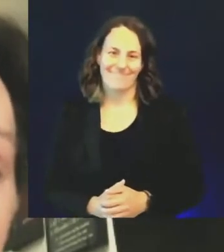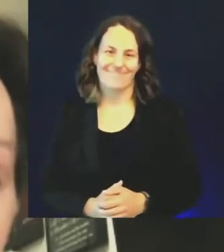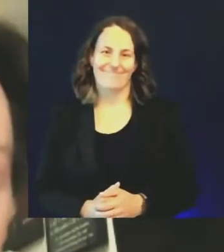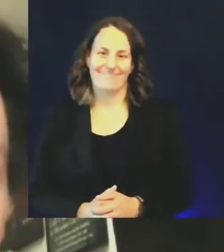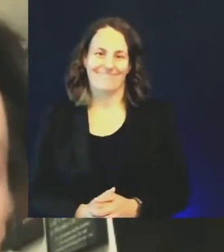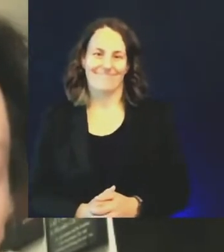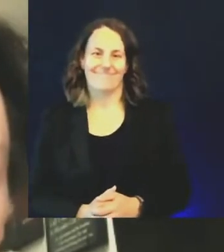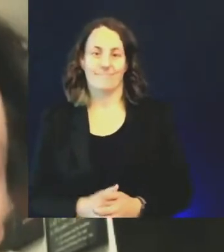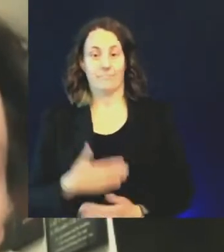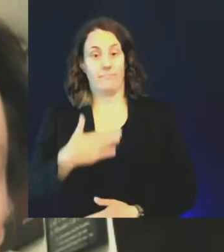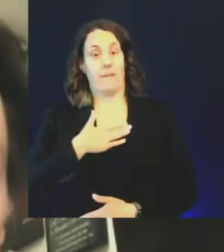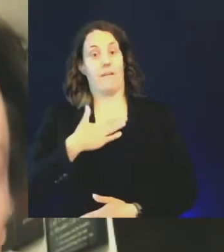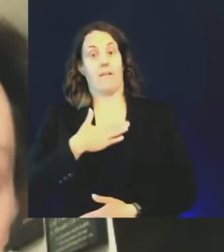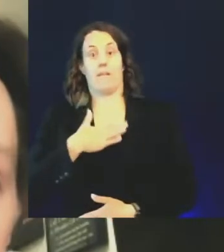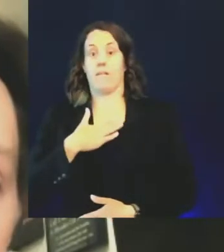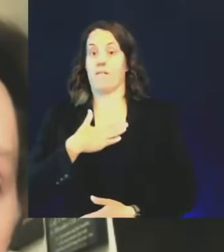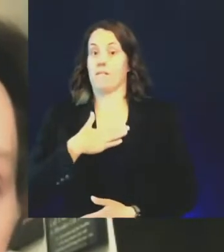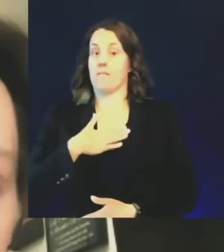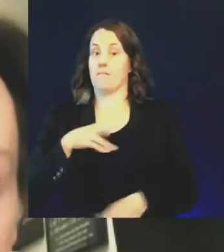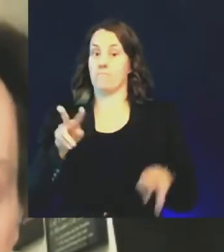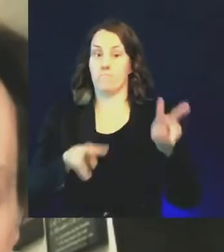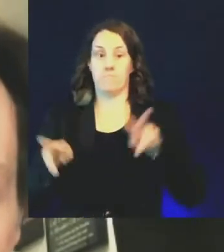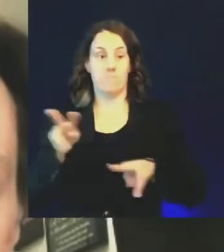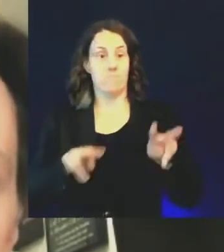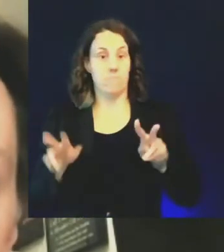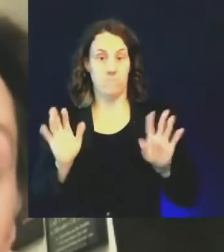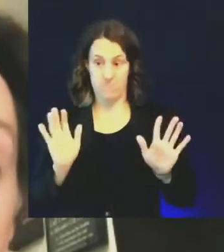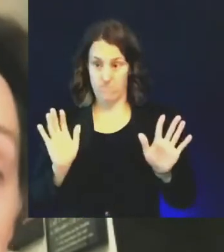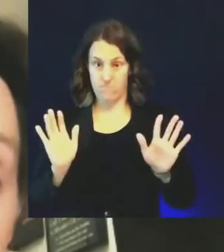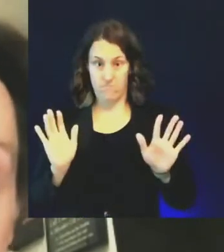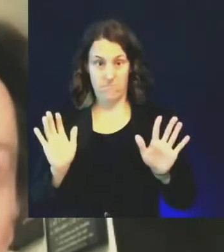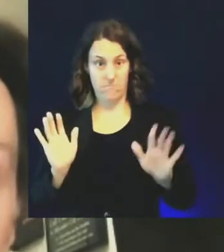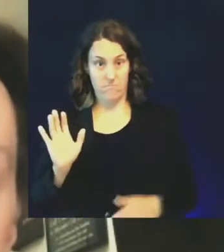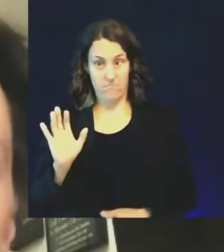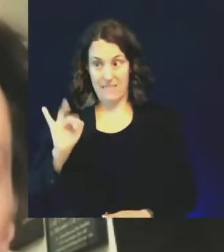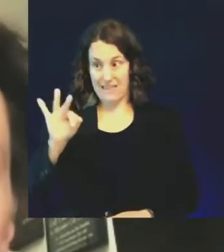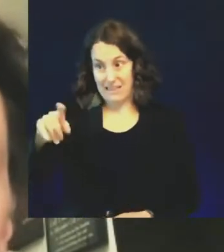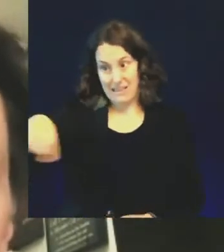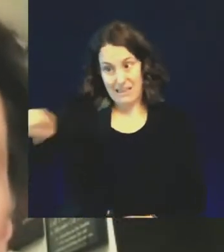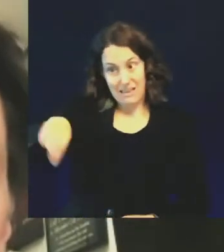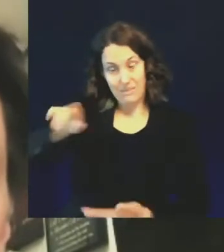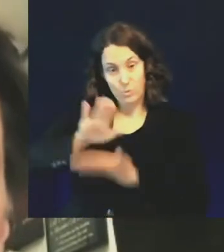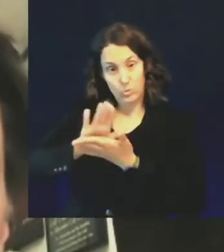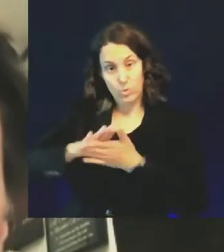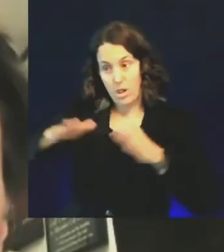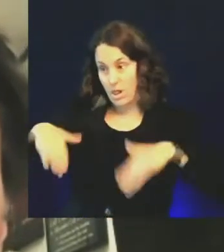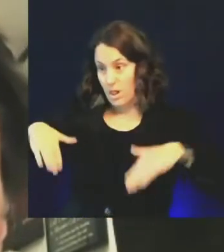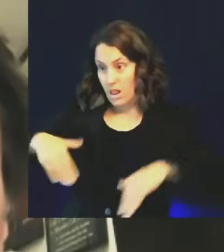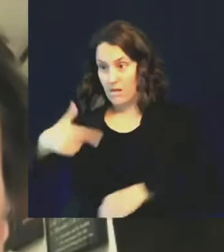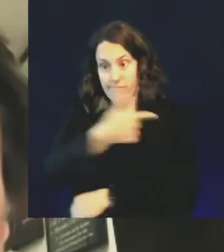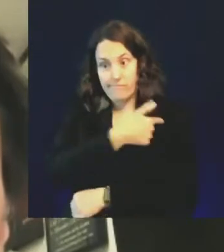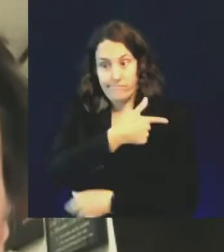people who are not yet vaccinated. And I hope that that's a core feature of most school planning going forward.